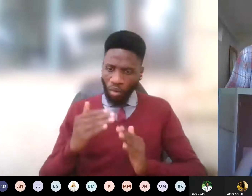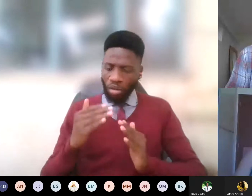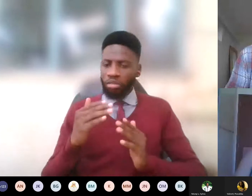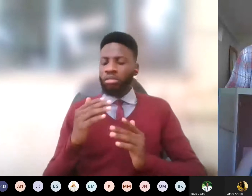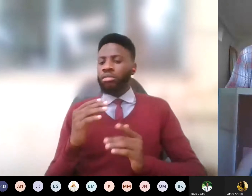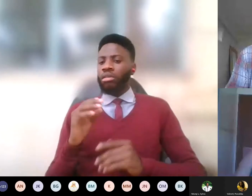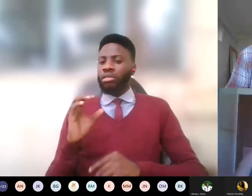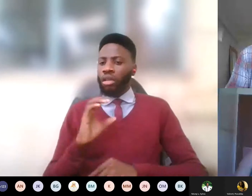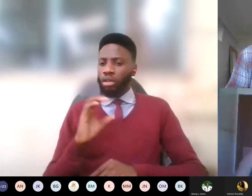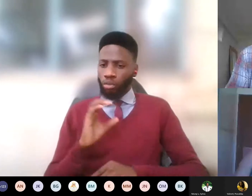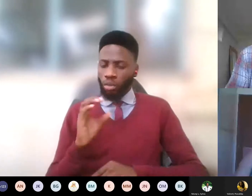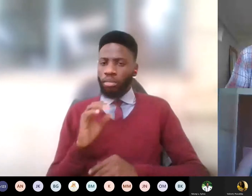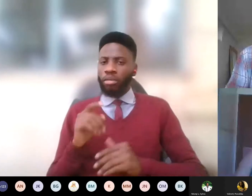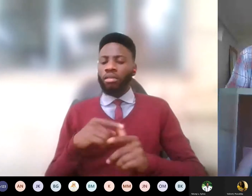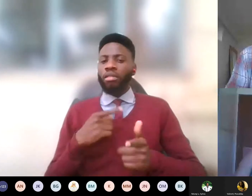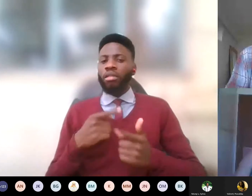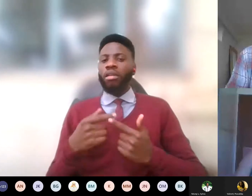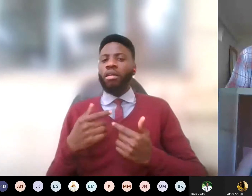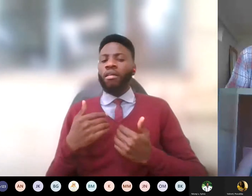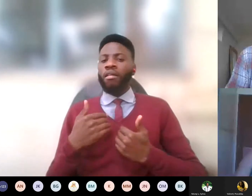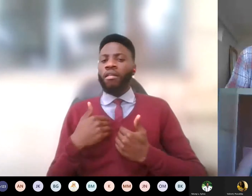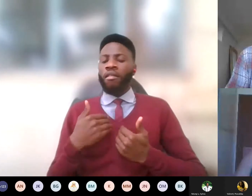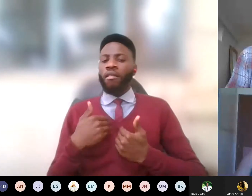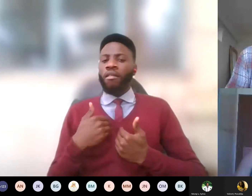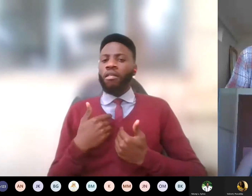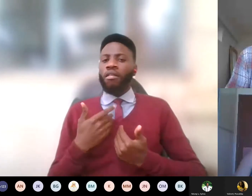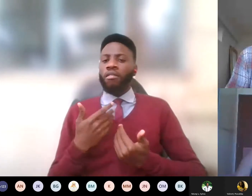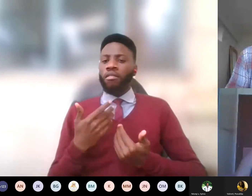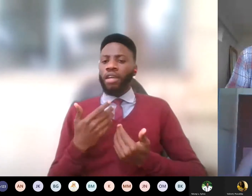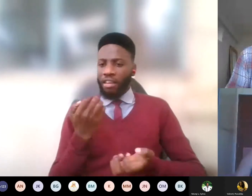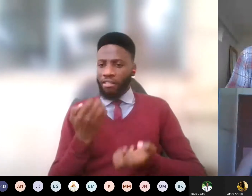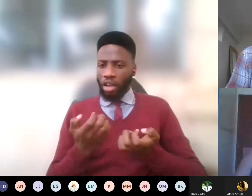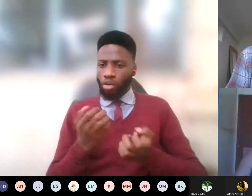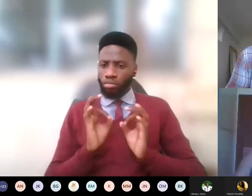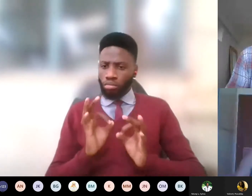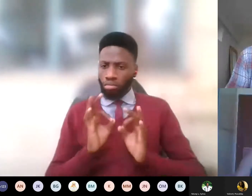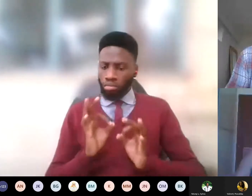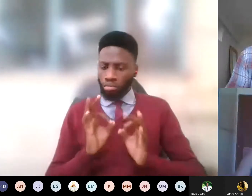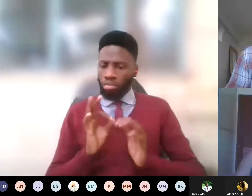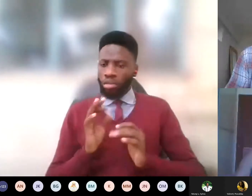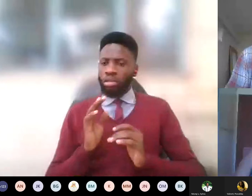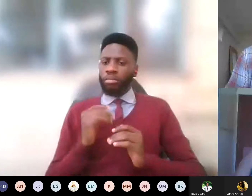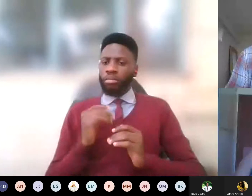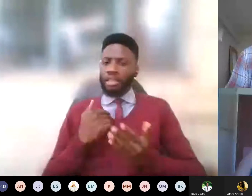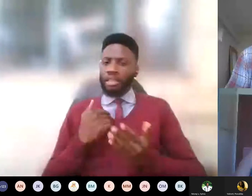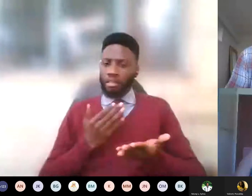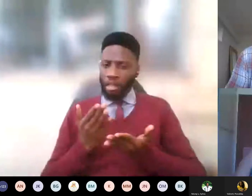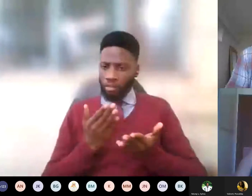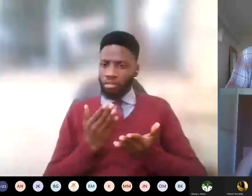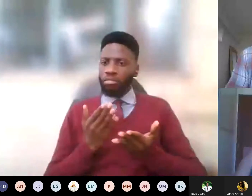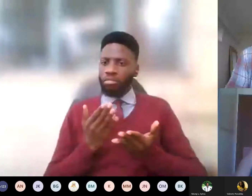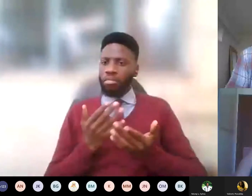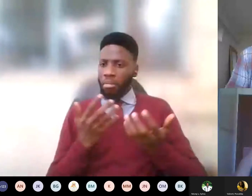efficiencies and having efficient businesses. User experience. At the end of the day, one will always